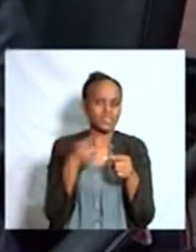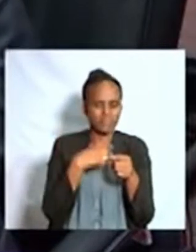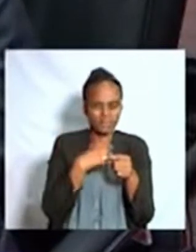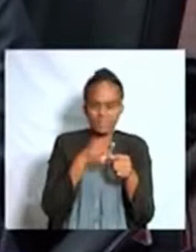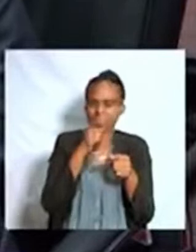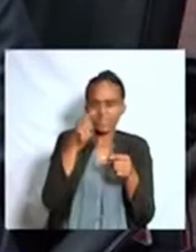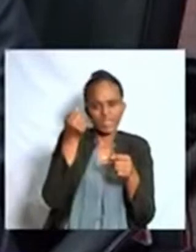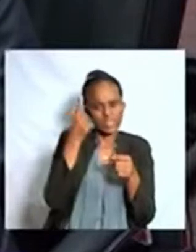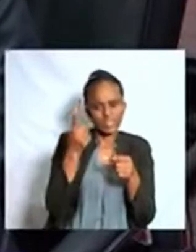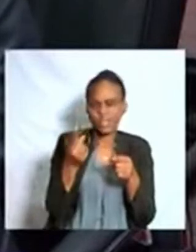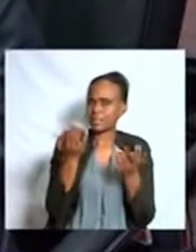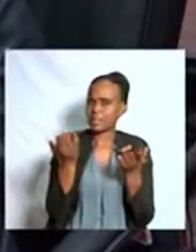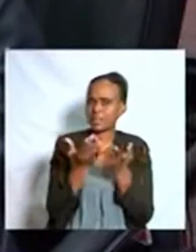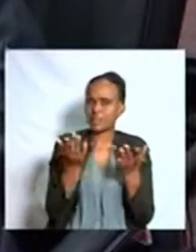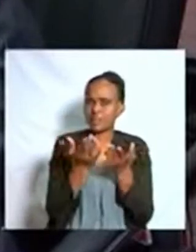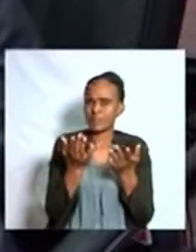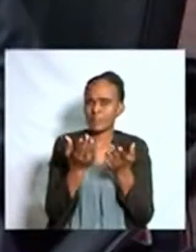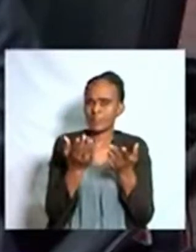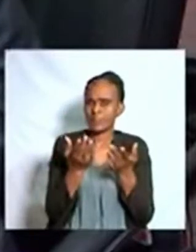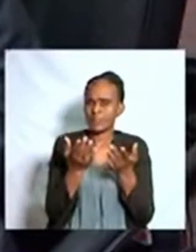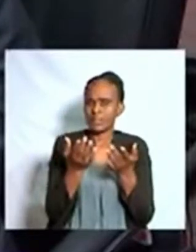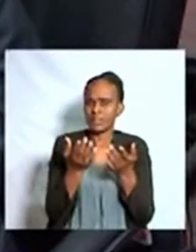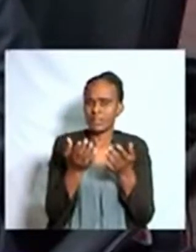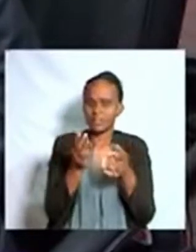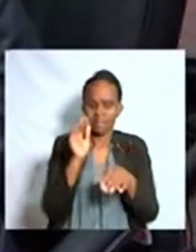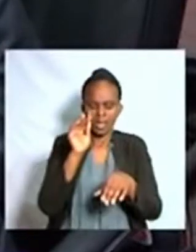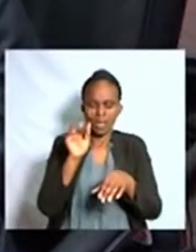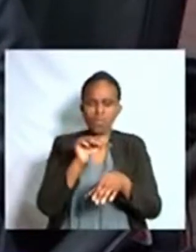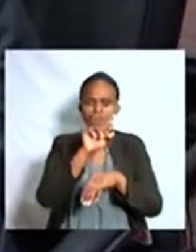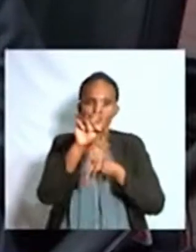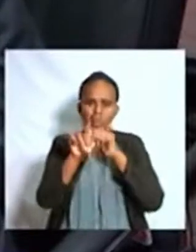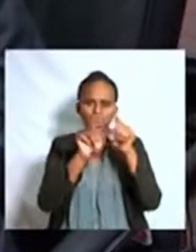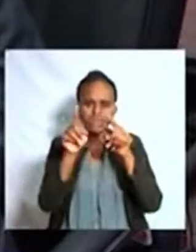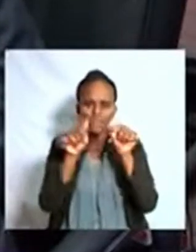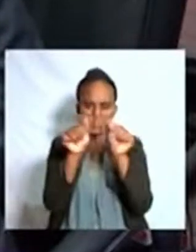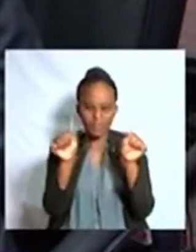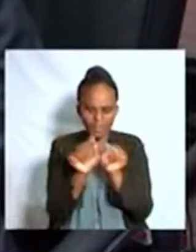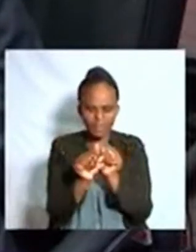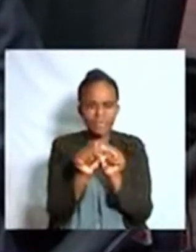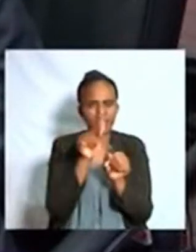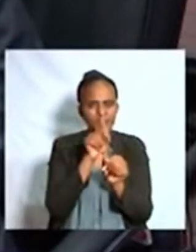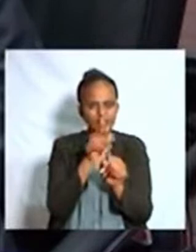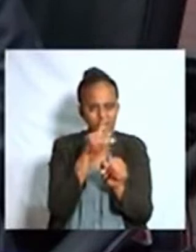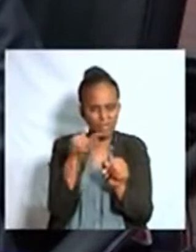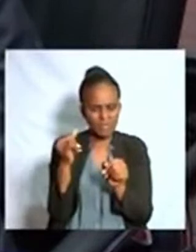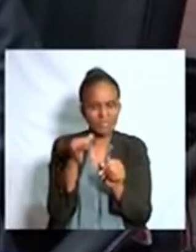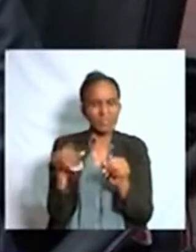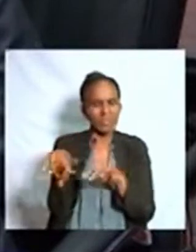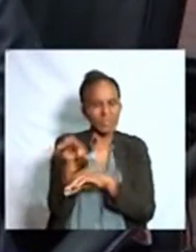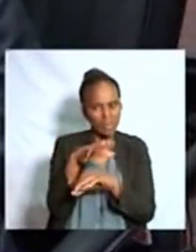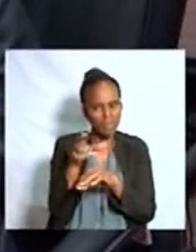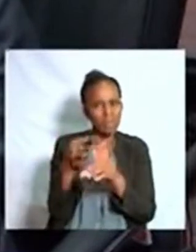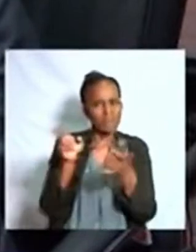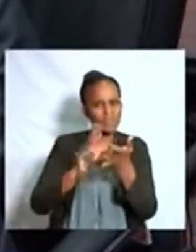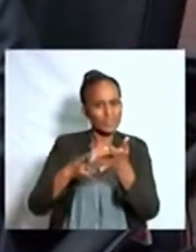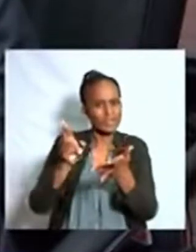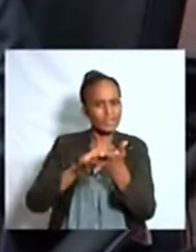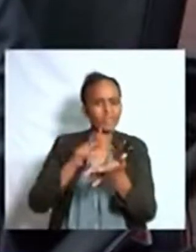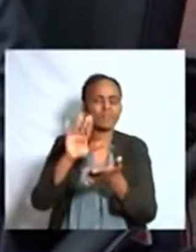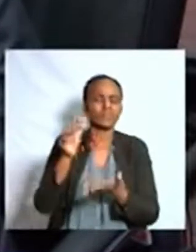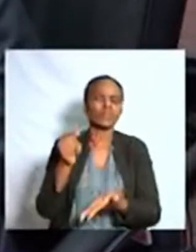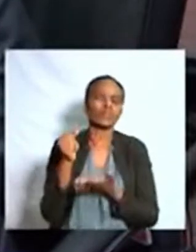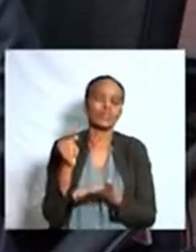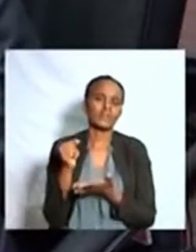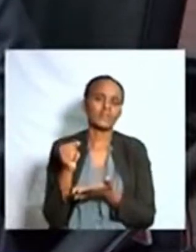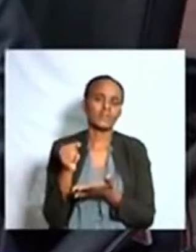understand what is in the brackets. And then a general question is that, is it an issue of overstating your budget, or